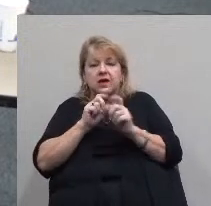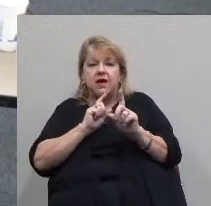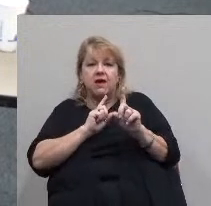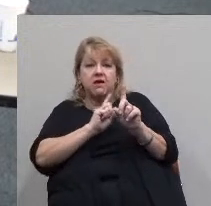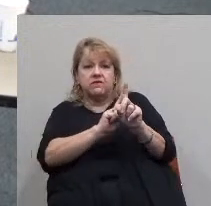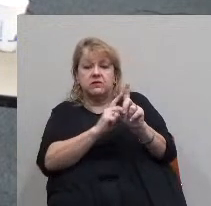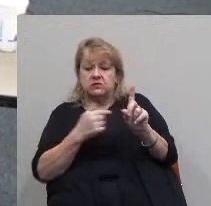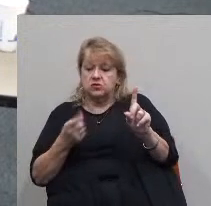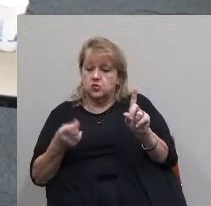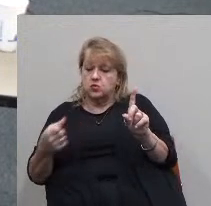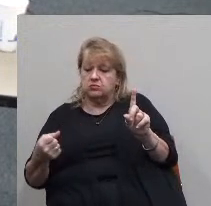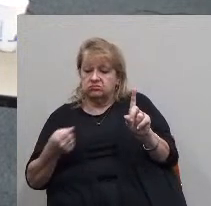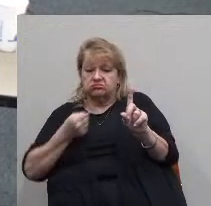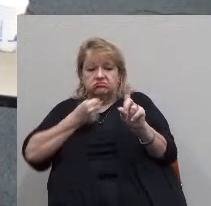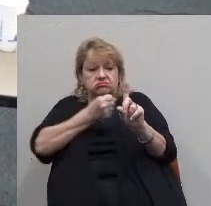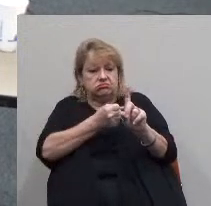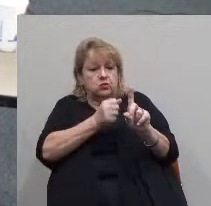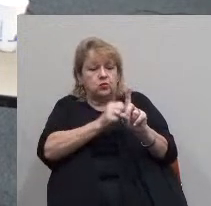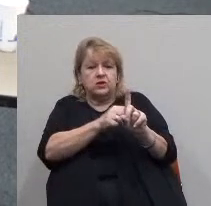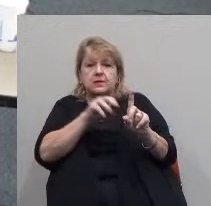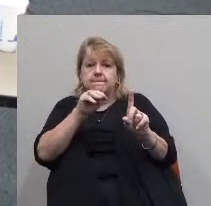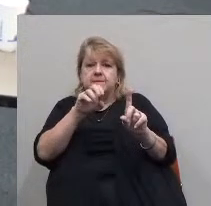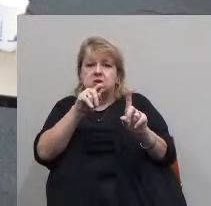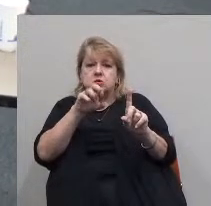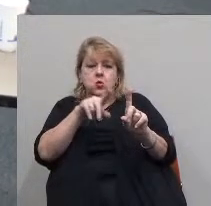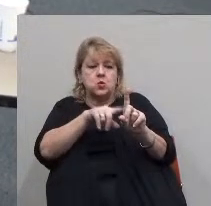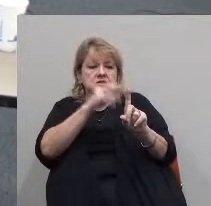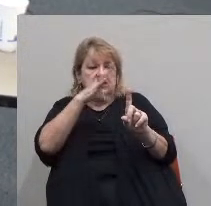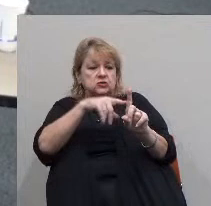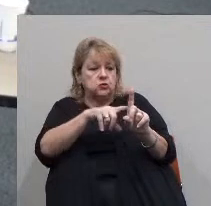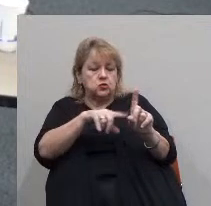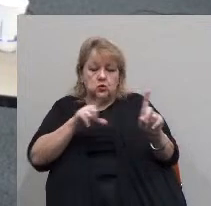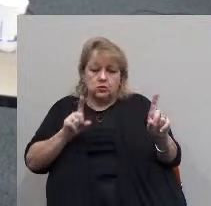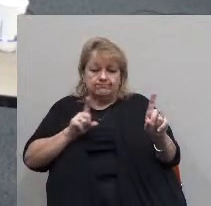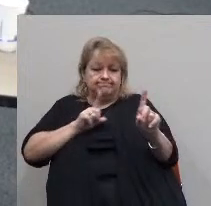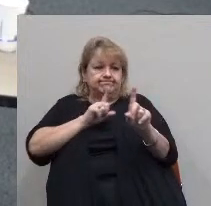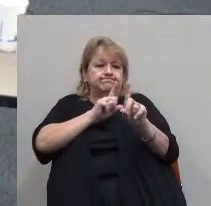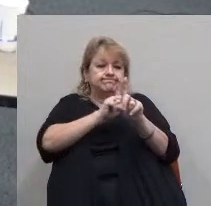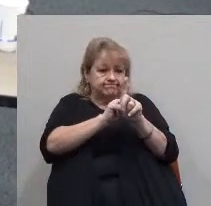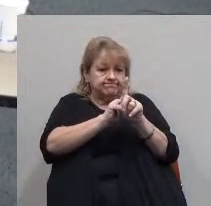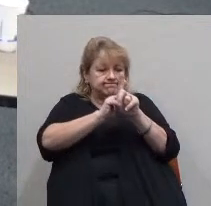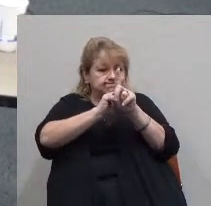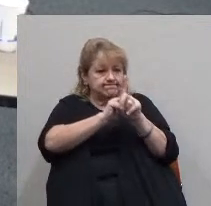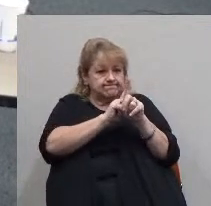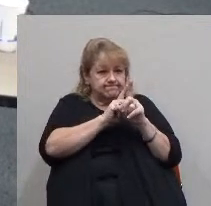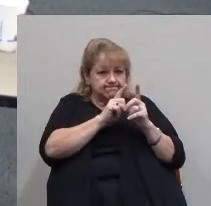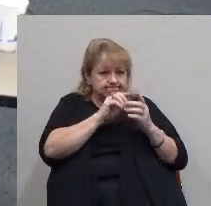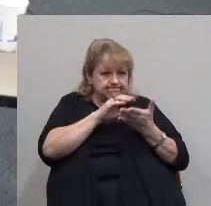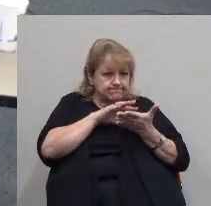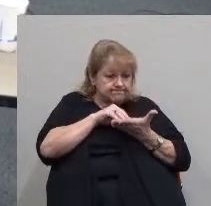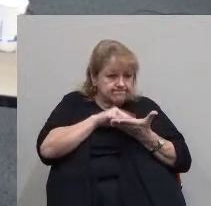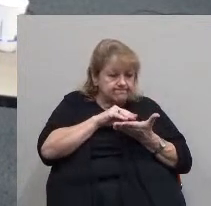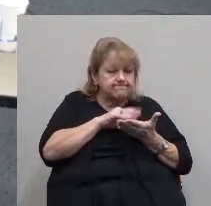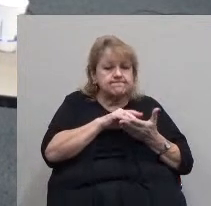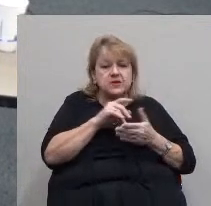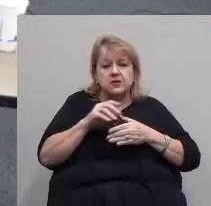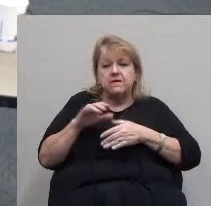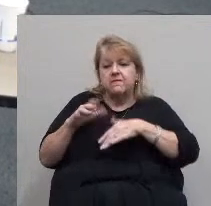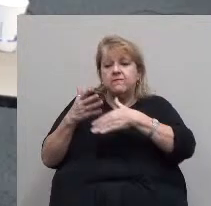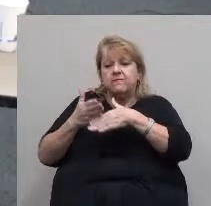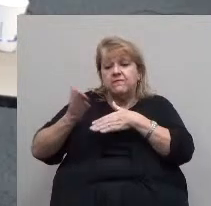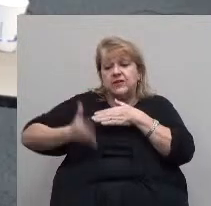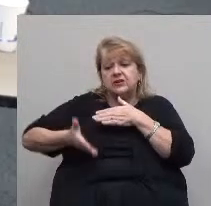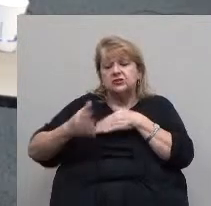mentor teacher on their campus. They're in that job-embedded professional development. They're taking their college classes to finish out